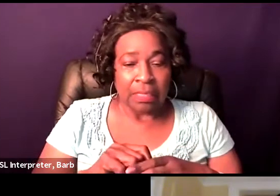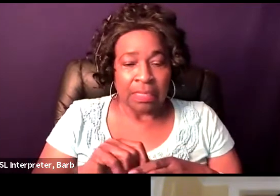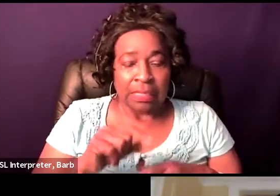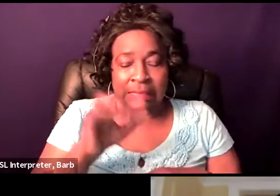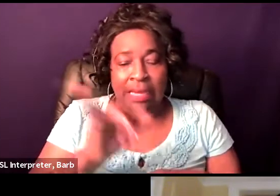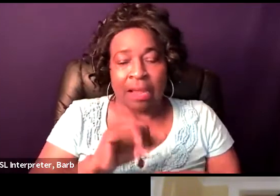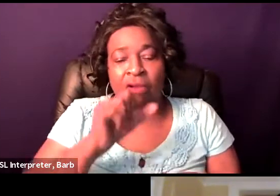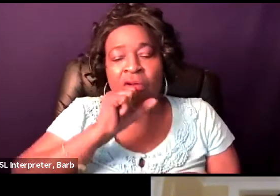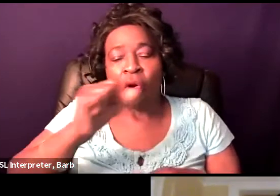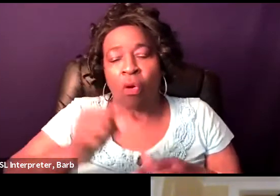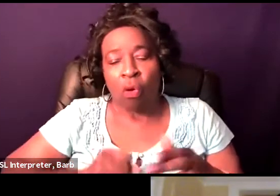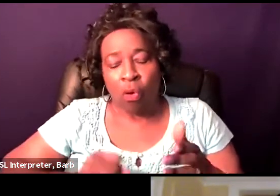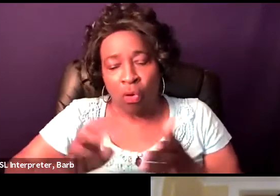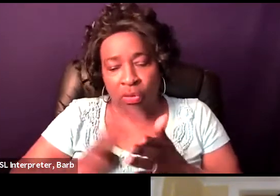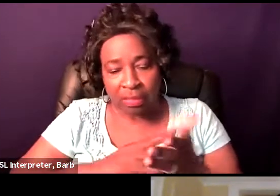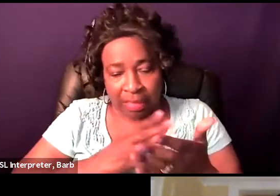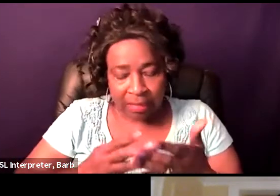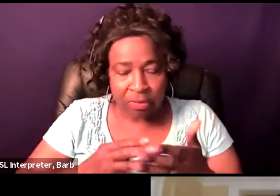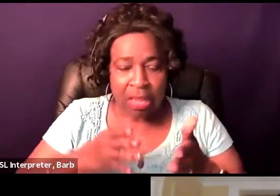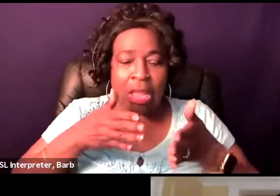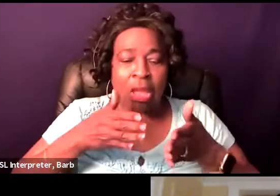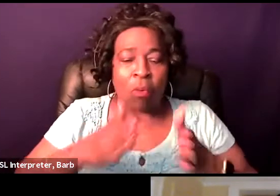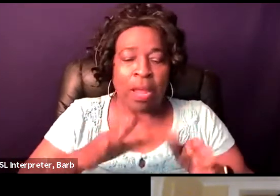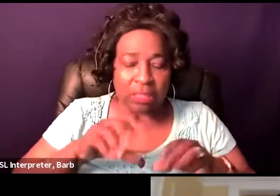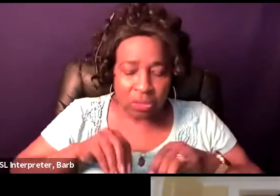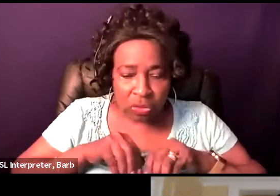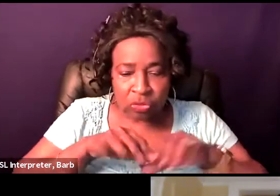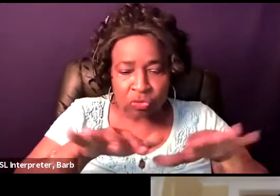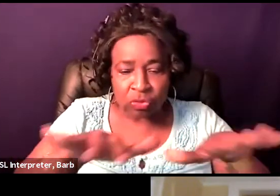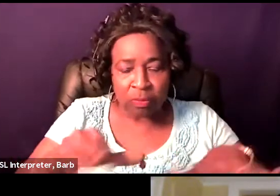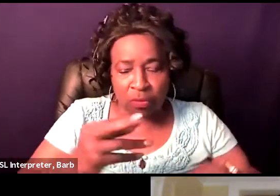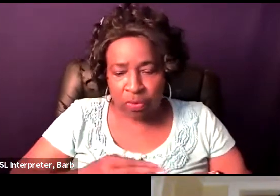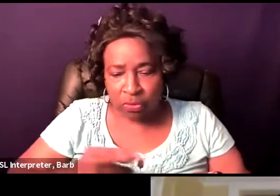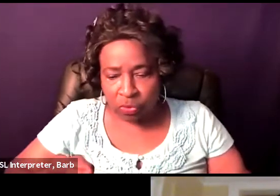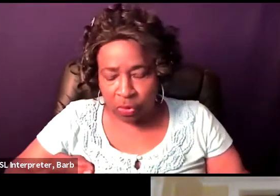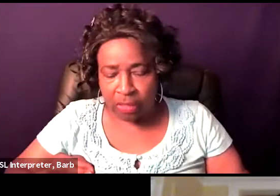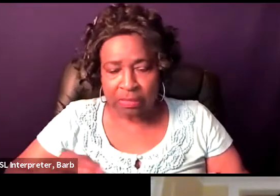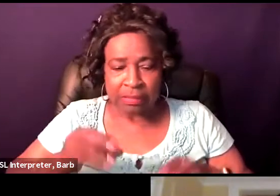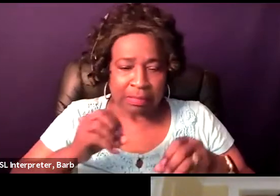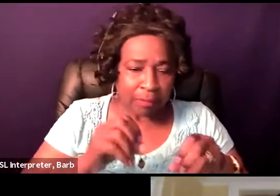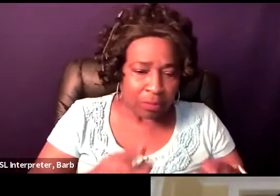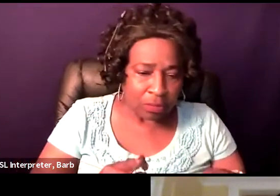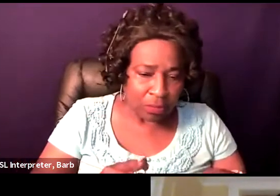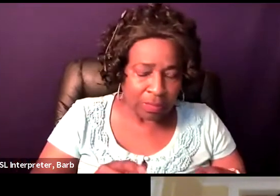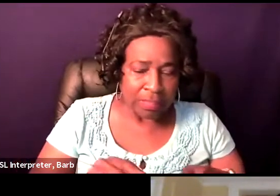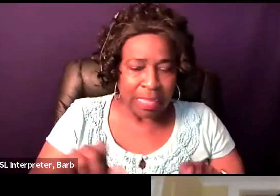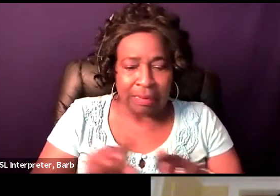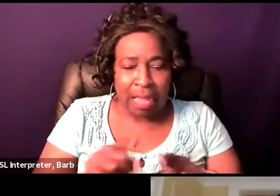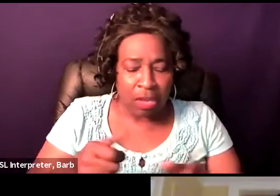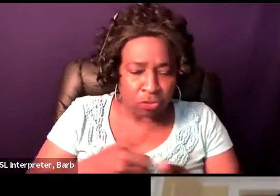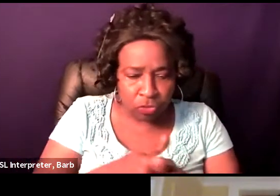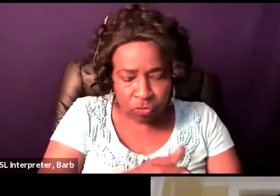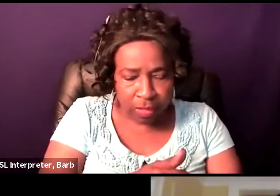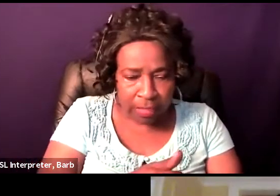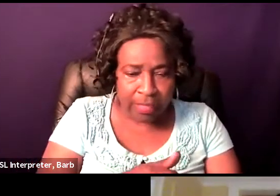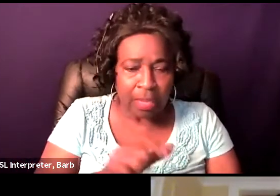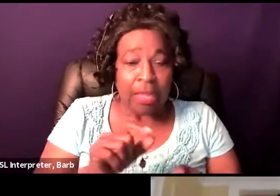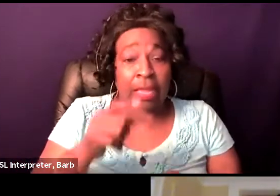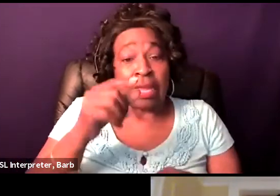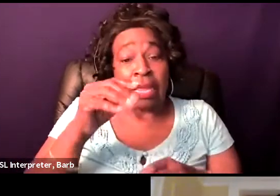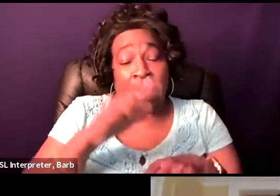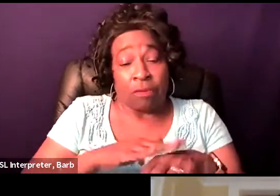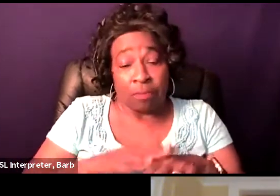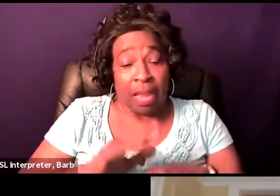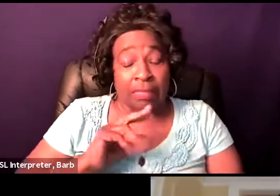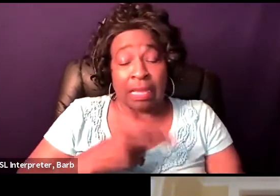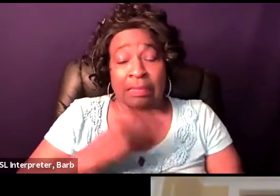ways of distributing resources and opportunities like tracking, because it reminds us again that although it's higher